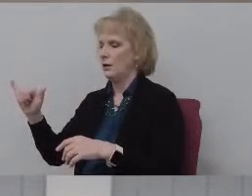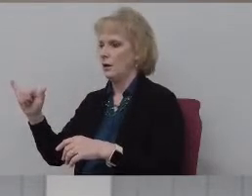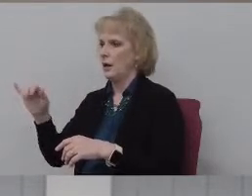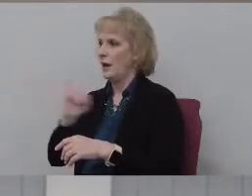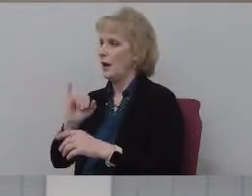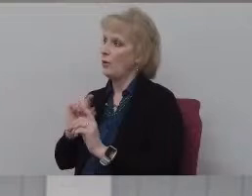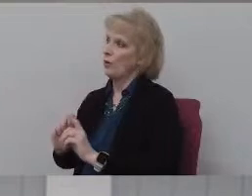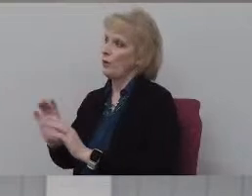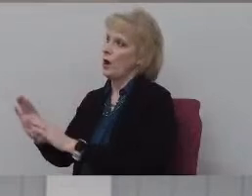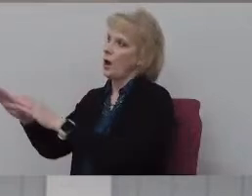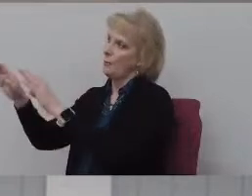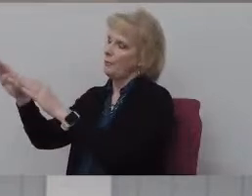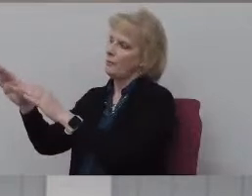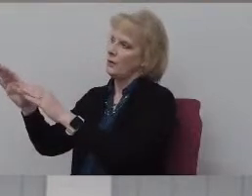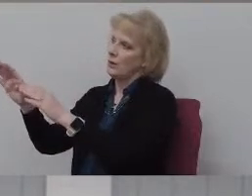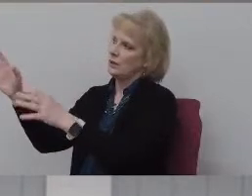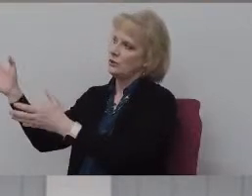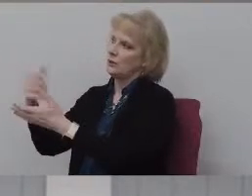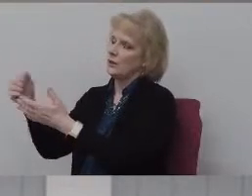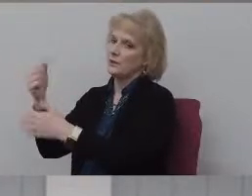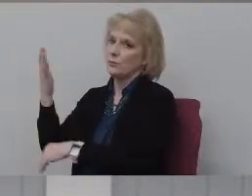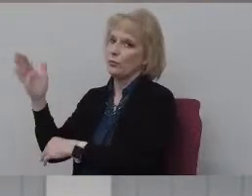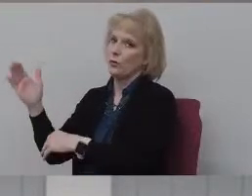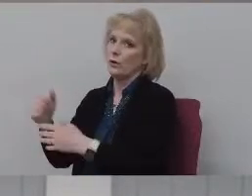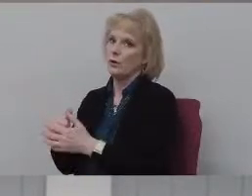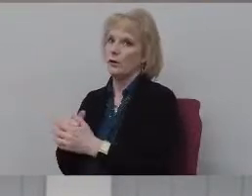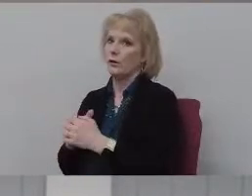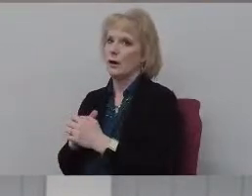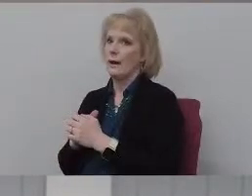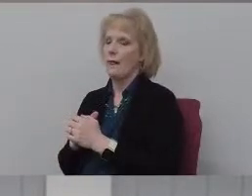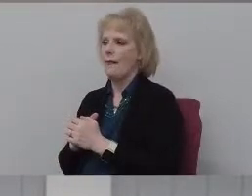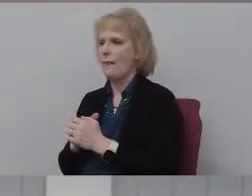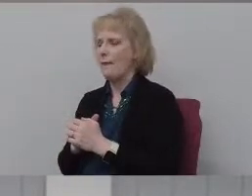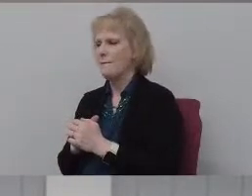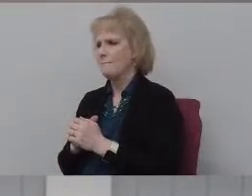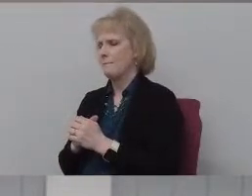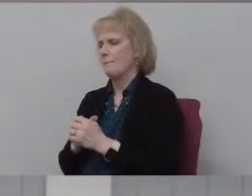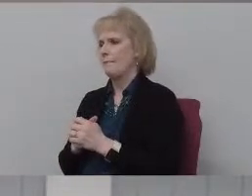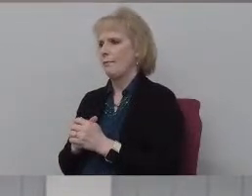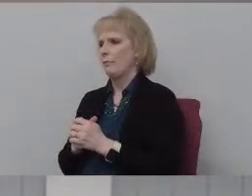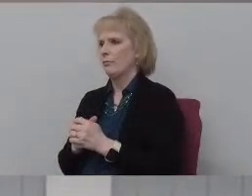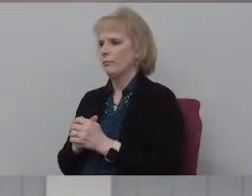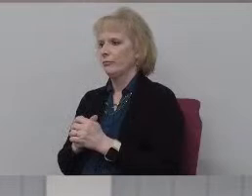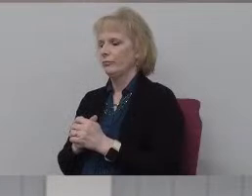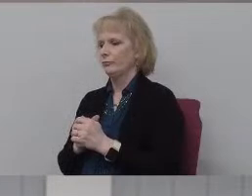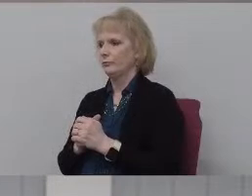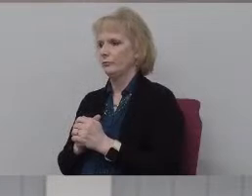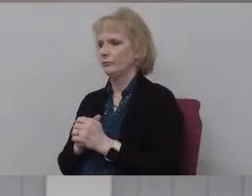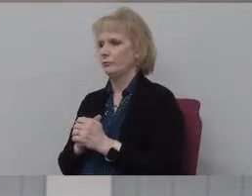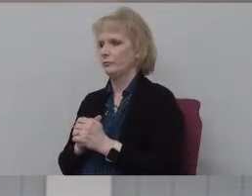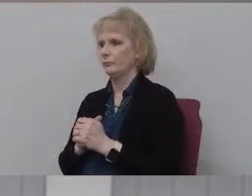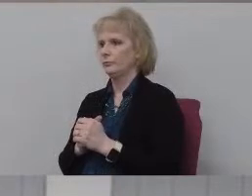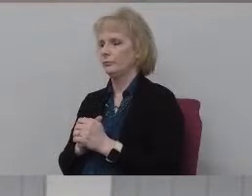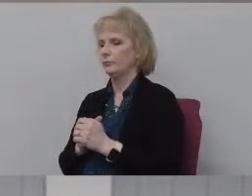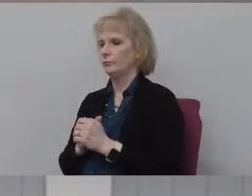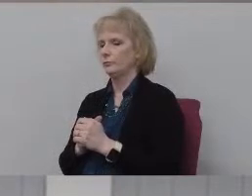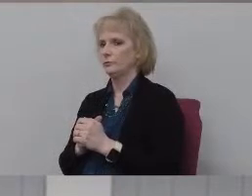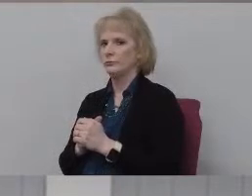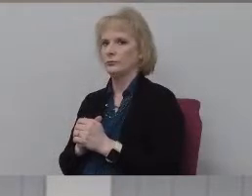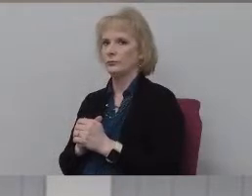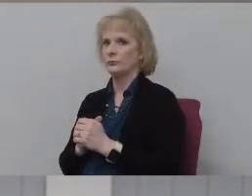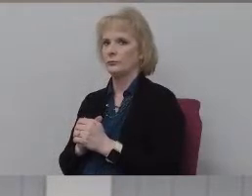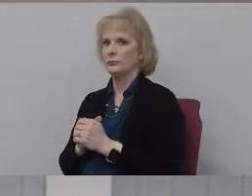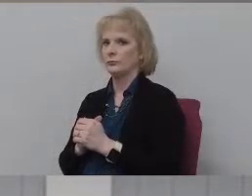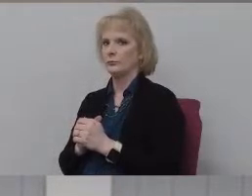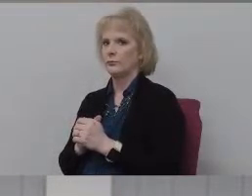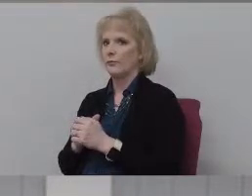my little truck then, well, I think maybe my truck now still has a short bed, but my pickup that I had in Astoria had a little short bed in it, and in